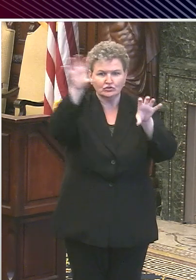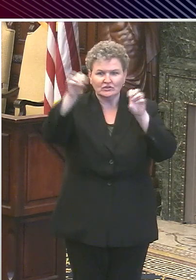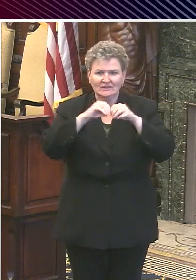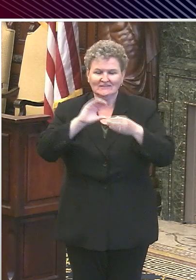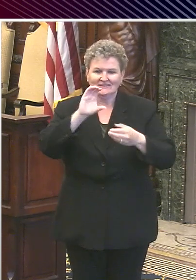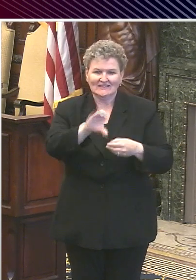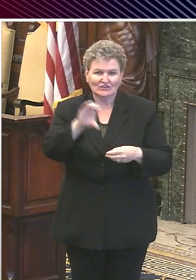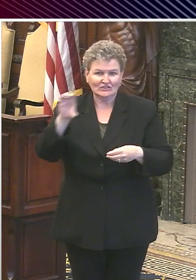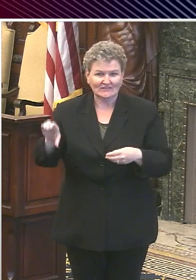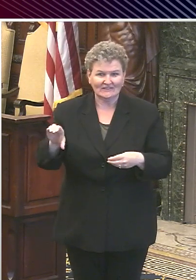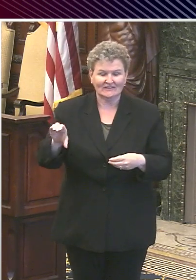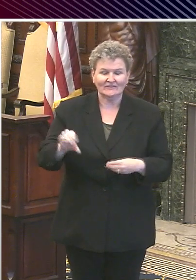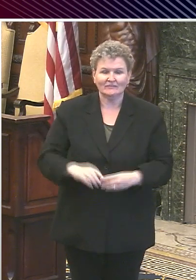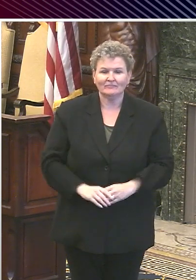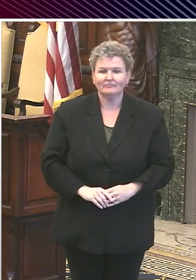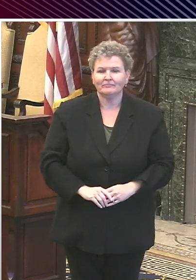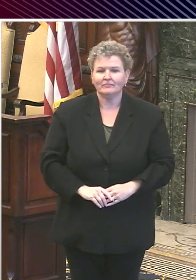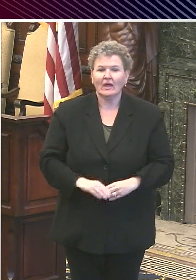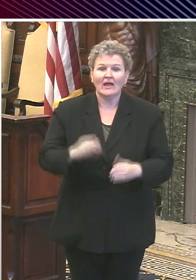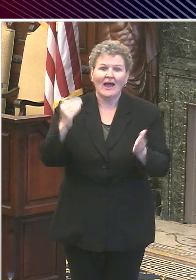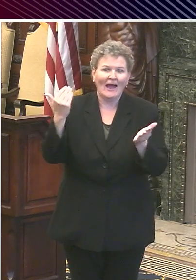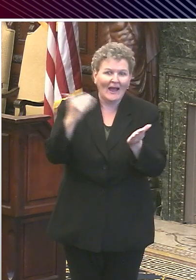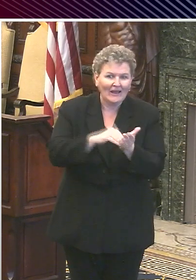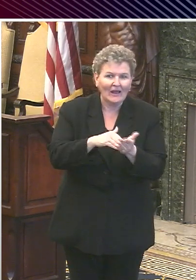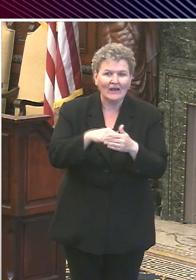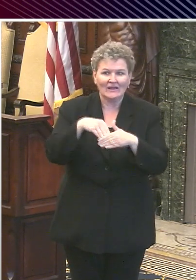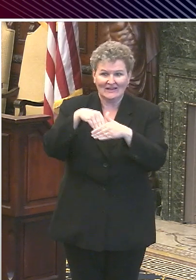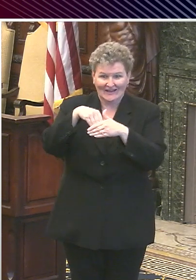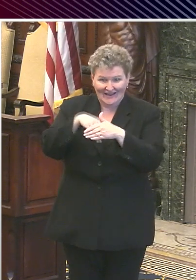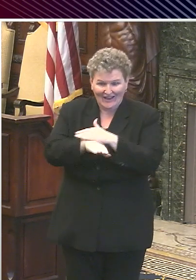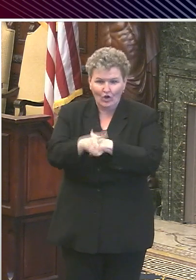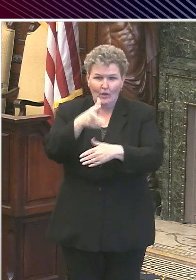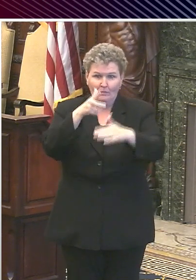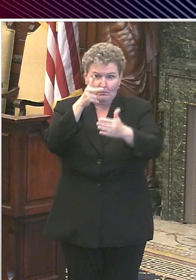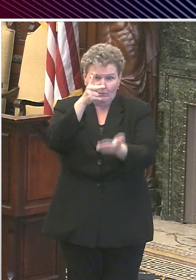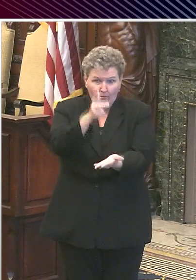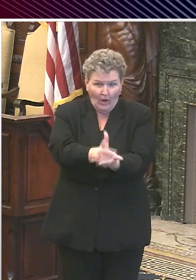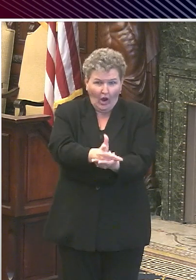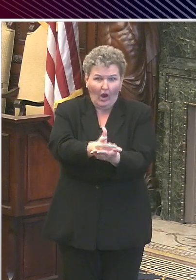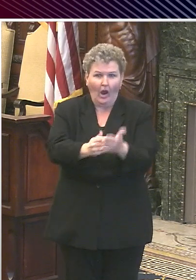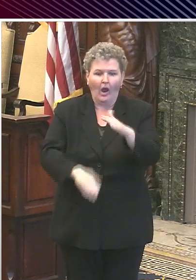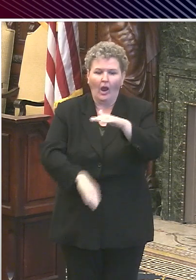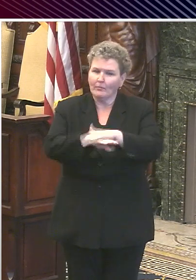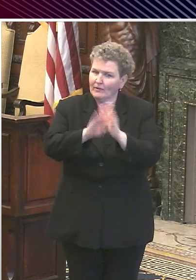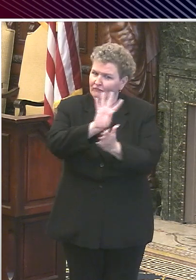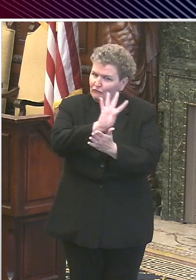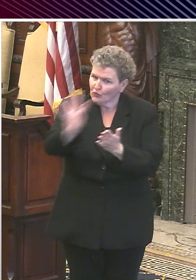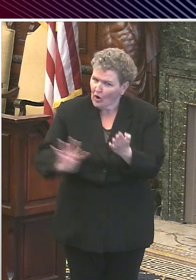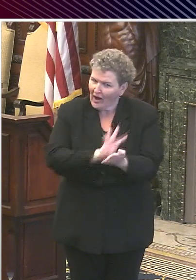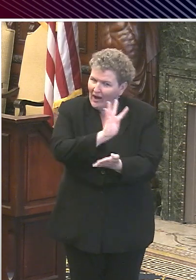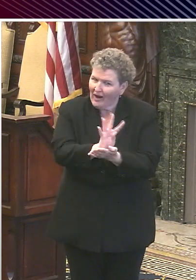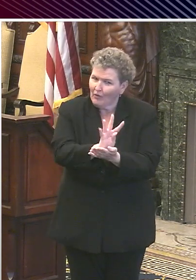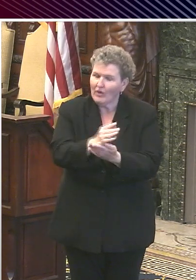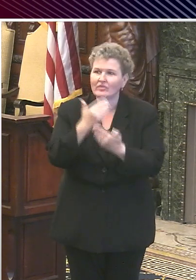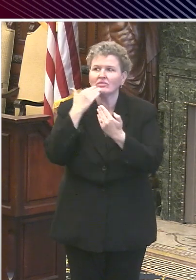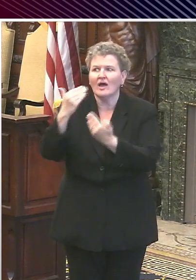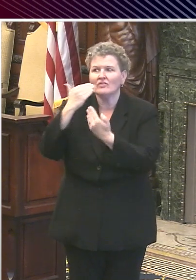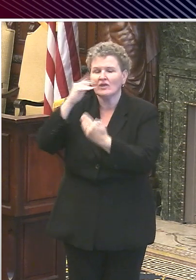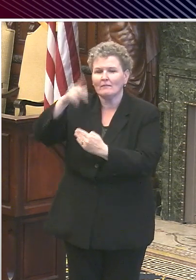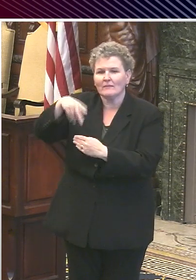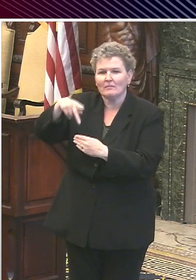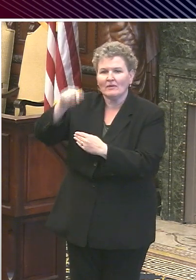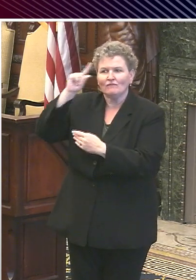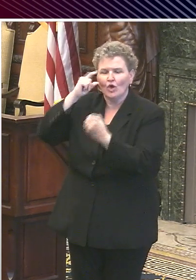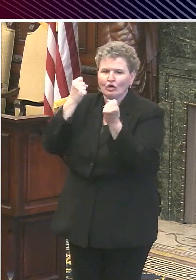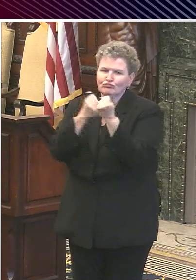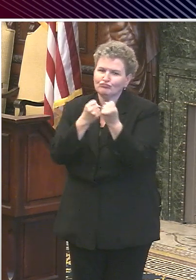rate discount will be valid for up to 4 hours after entering the garage. We thank the Parking Authority for their support of our restaurants as we